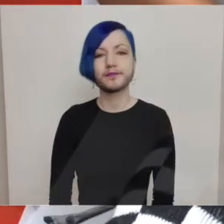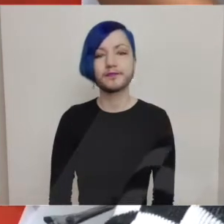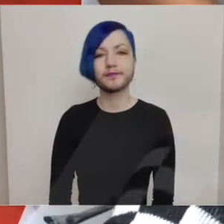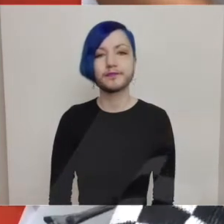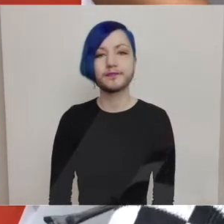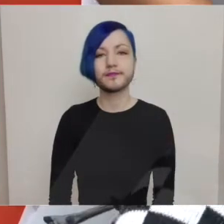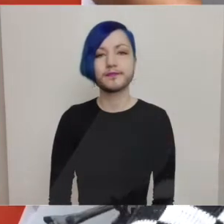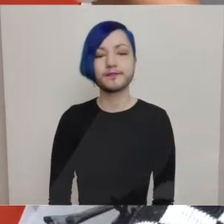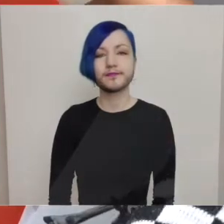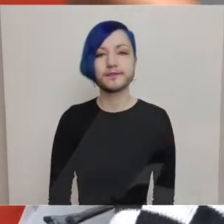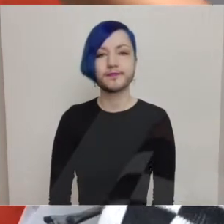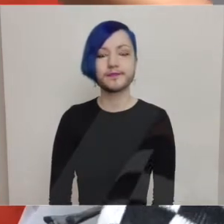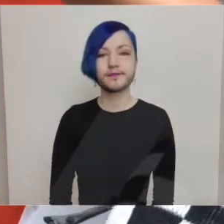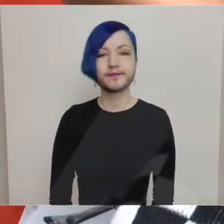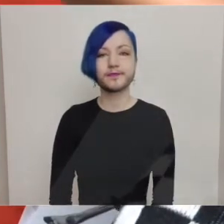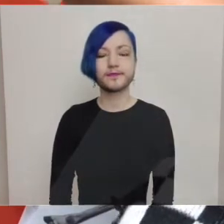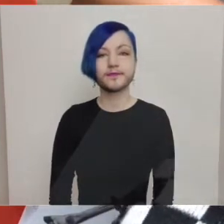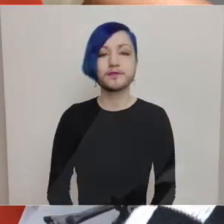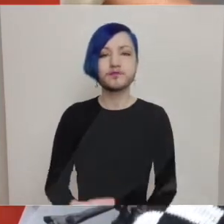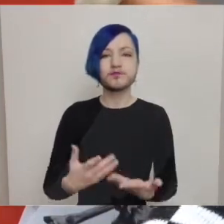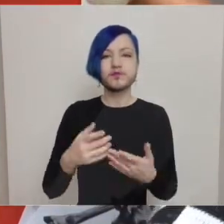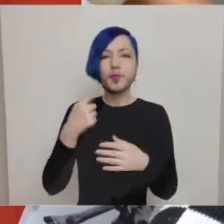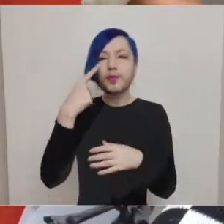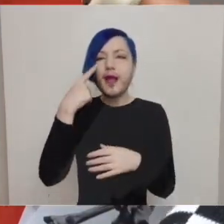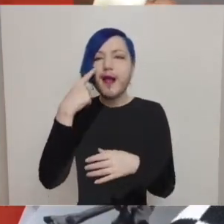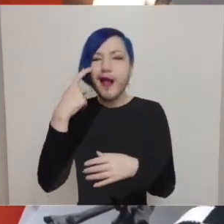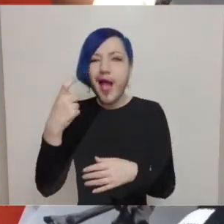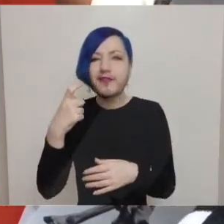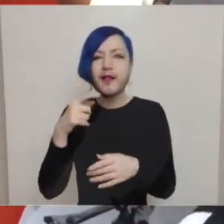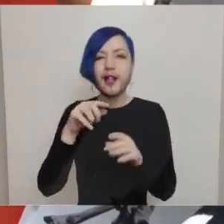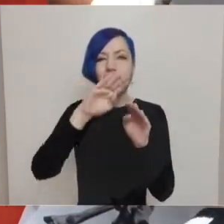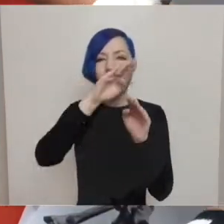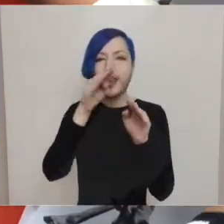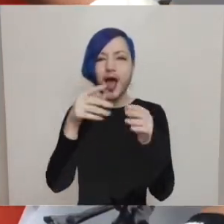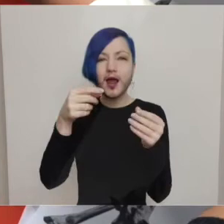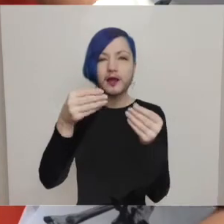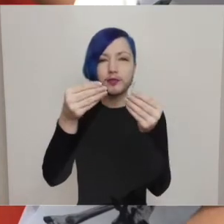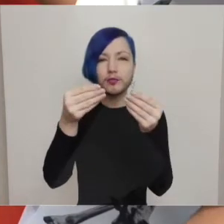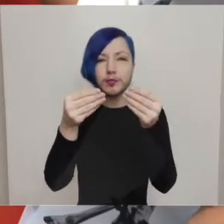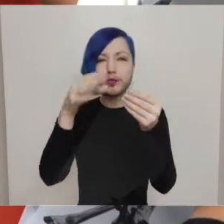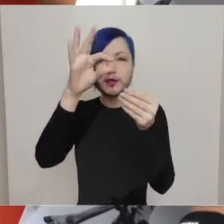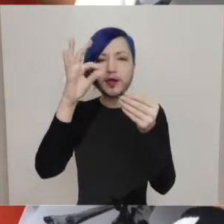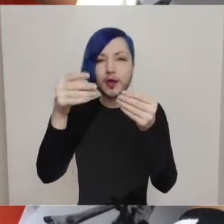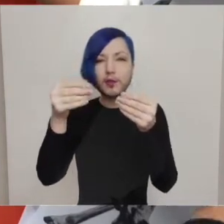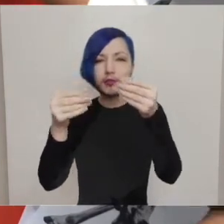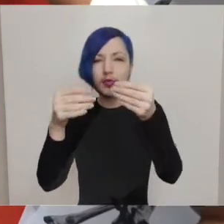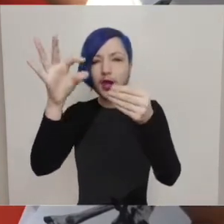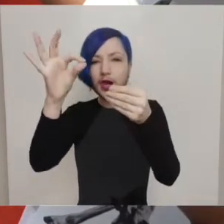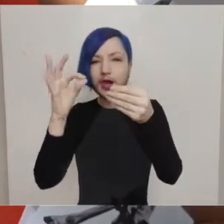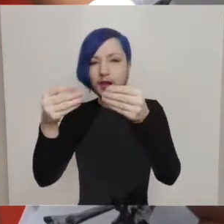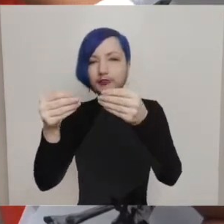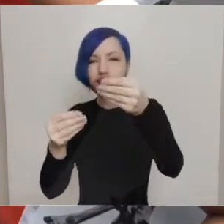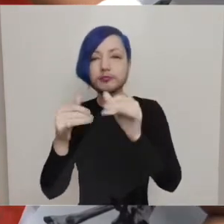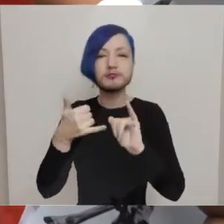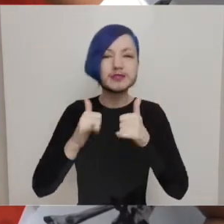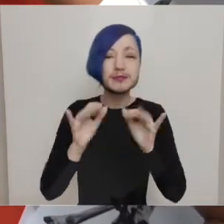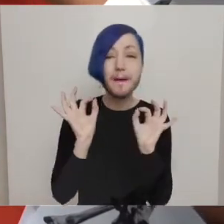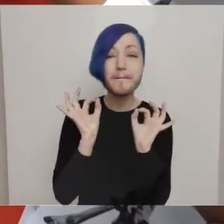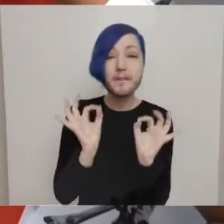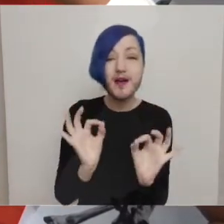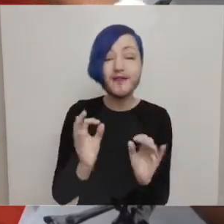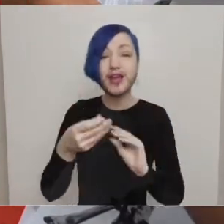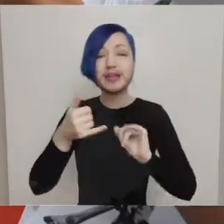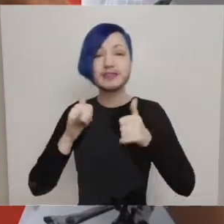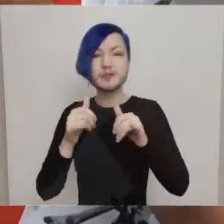And what happens is, if you carefully follow the line, sometimes you'll be perfect with it and sometimes a